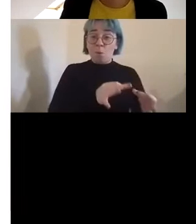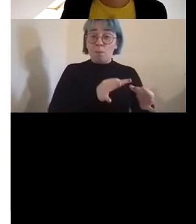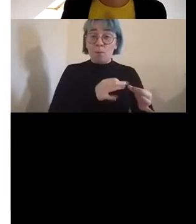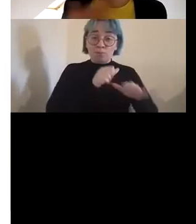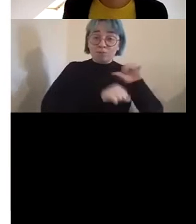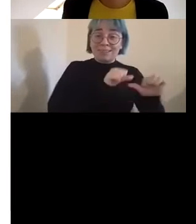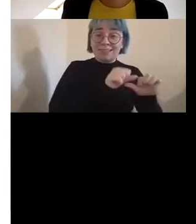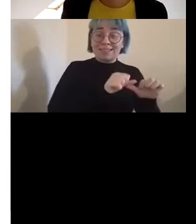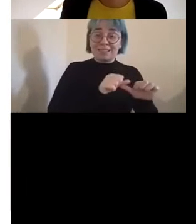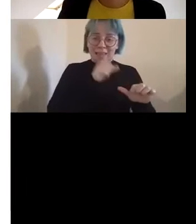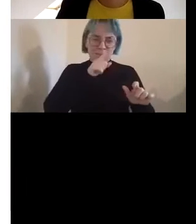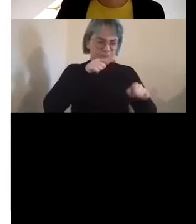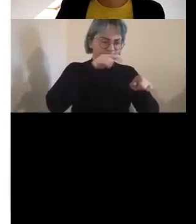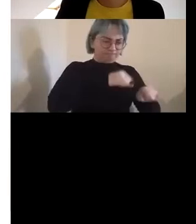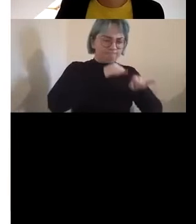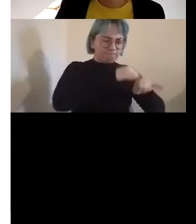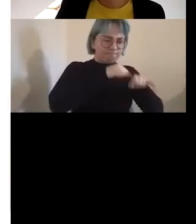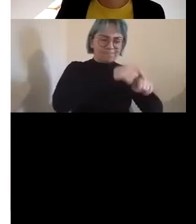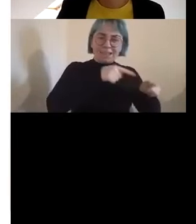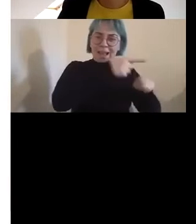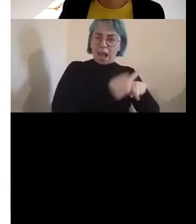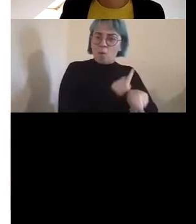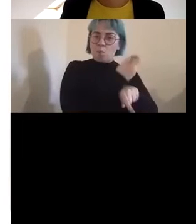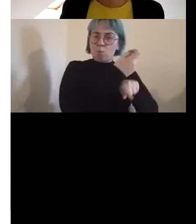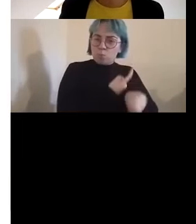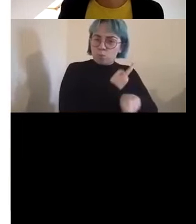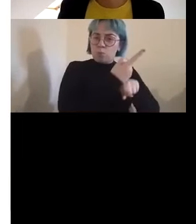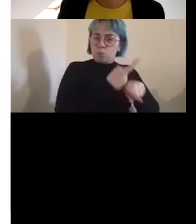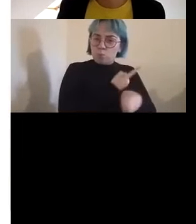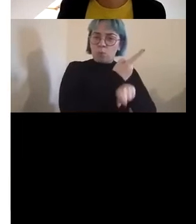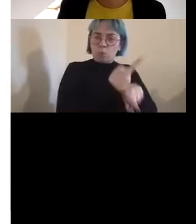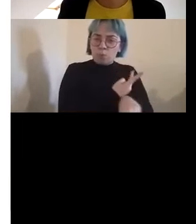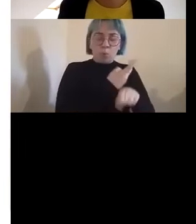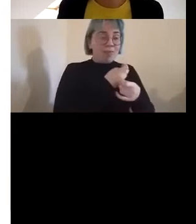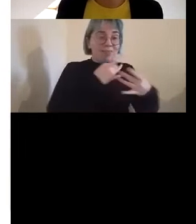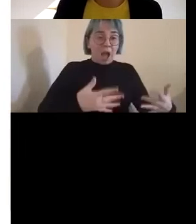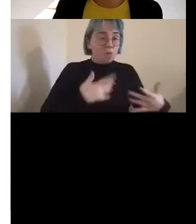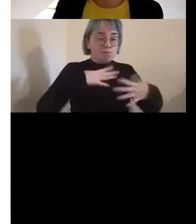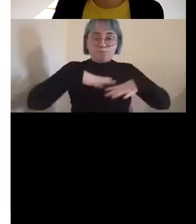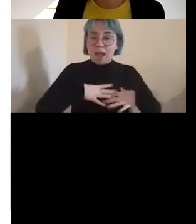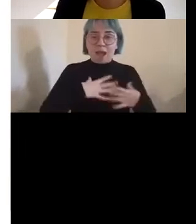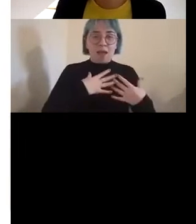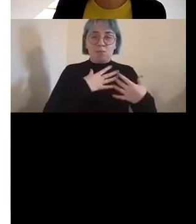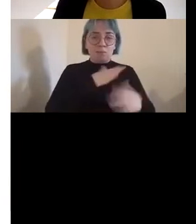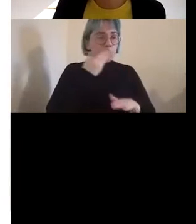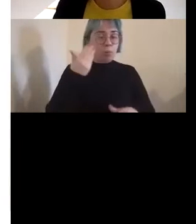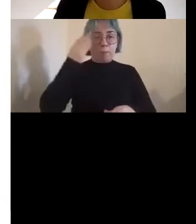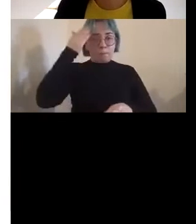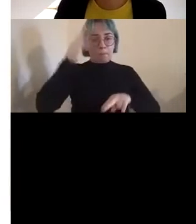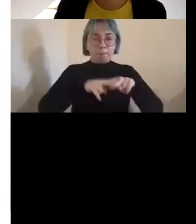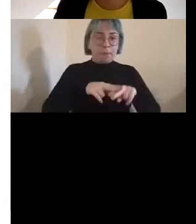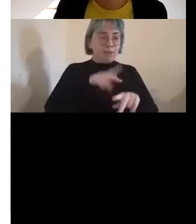can be interrogated for hours sometimes without access to a break, access to a parent,